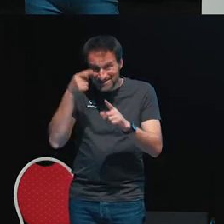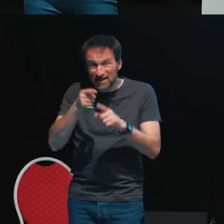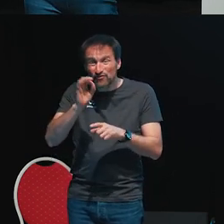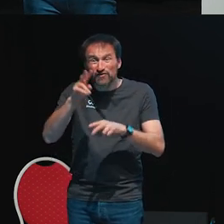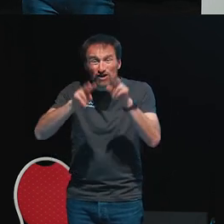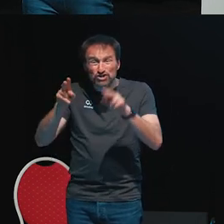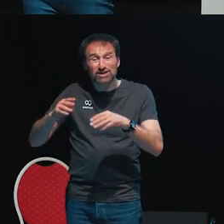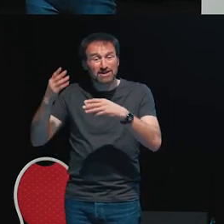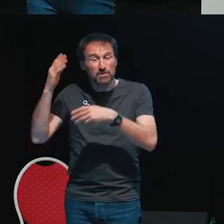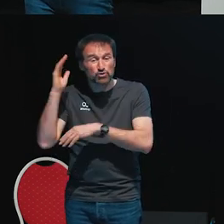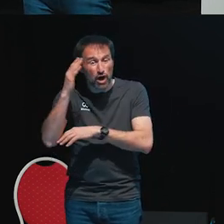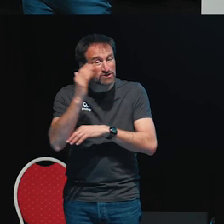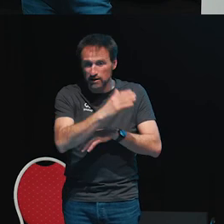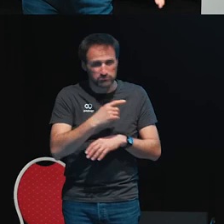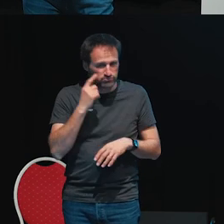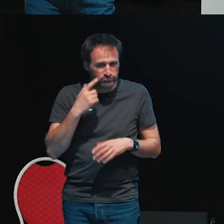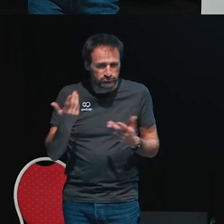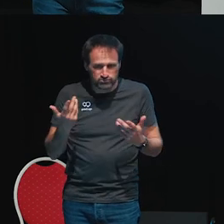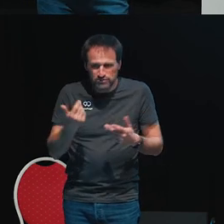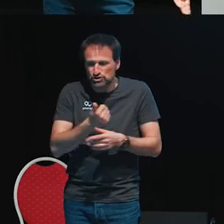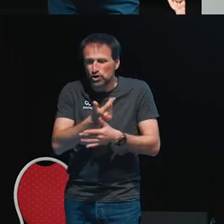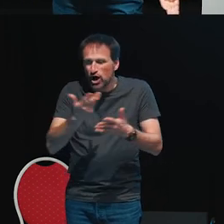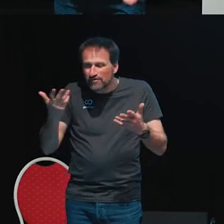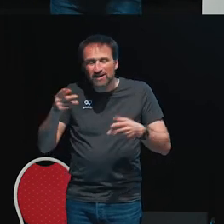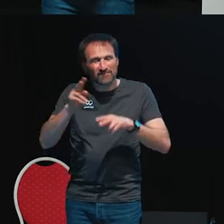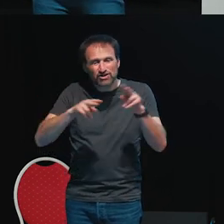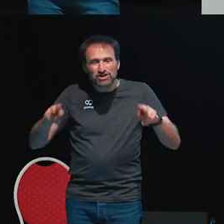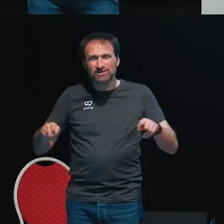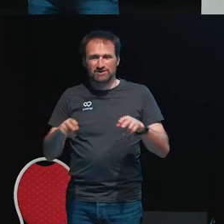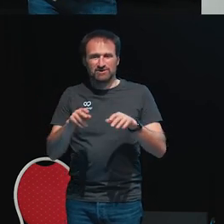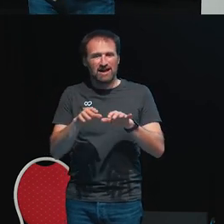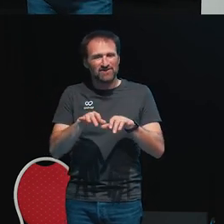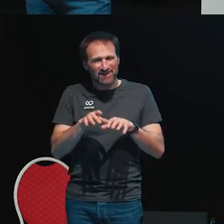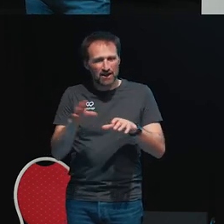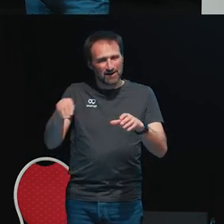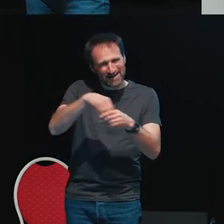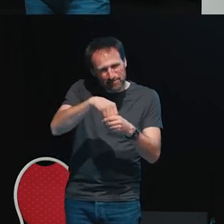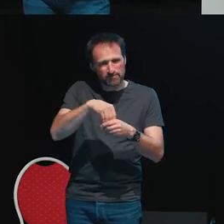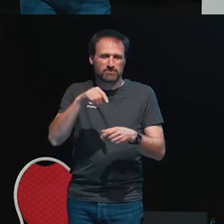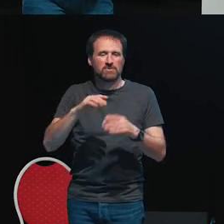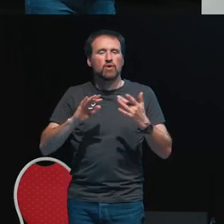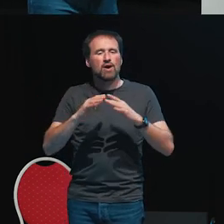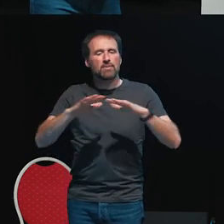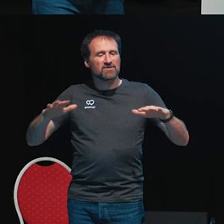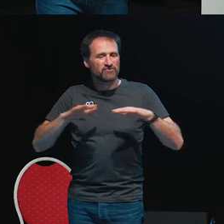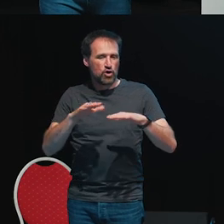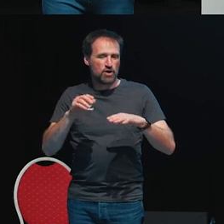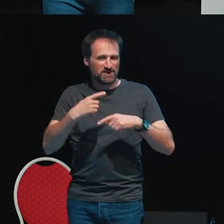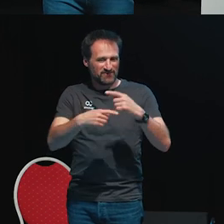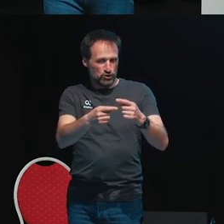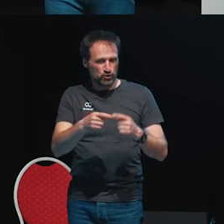many web developers who get involved in building web platform features, other researchers who research on web platforms.